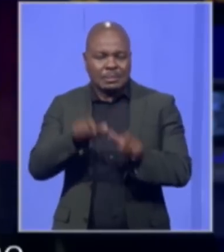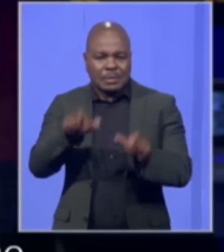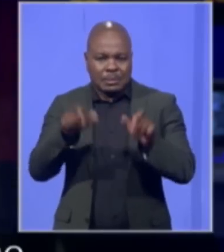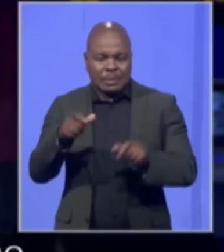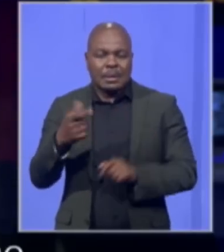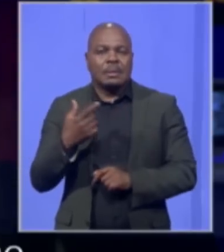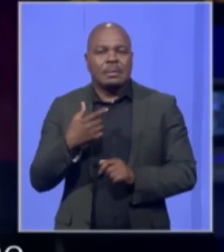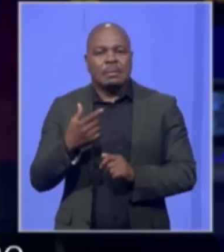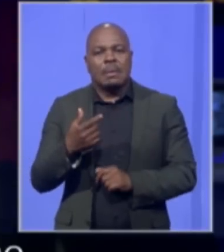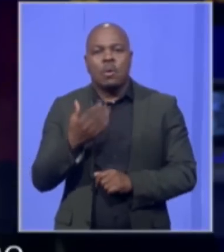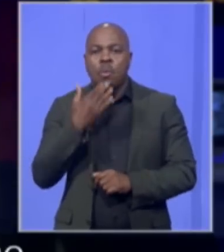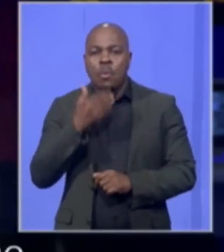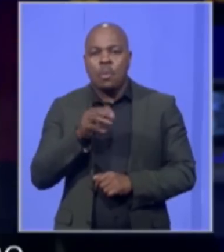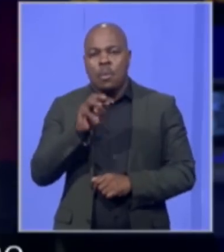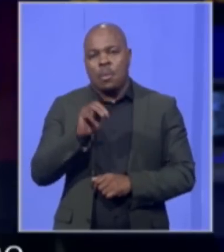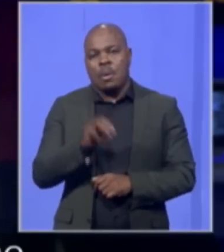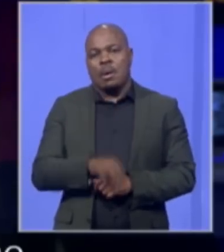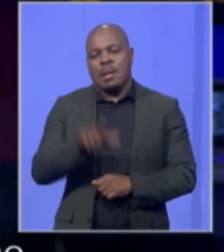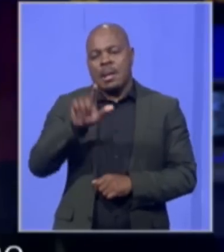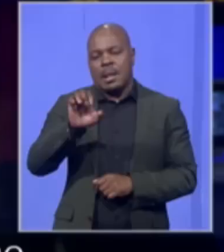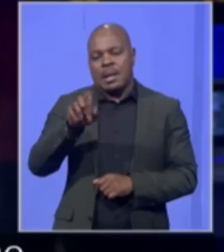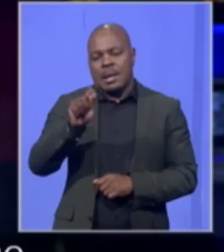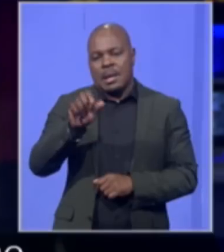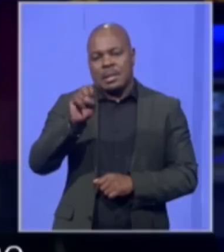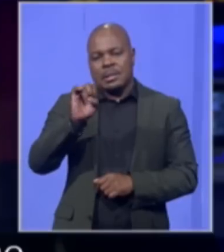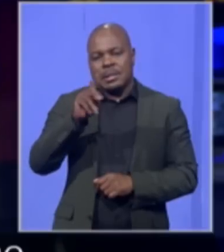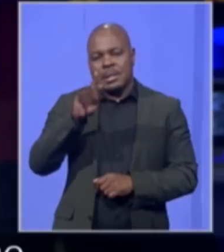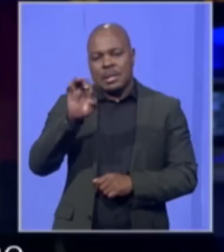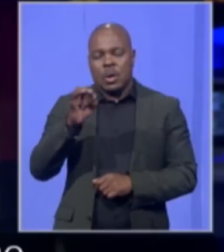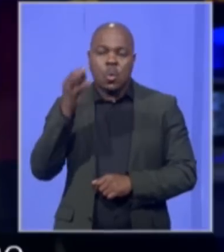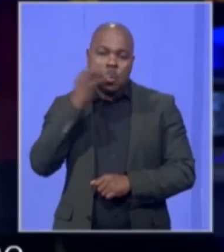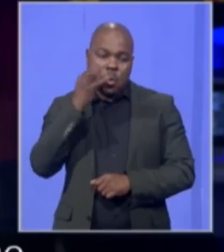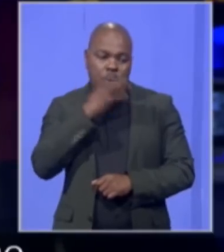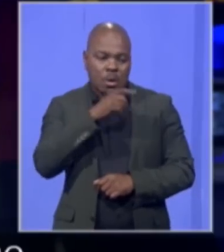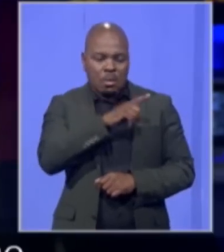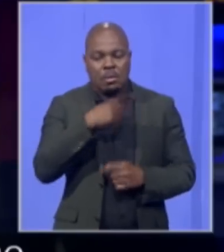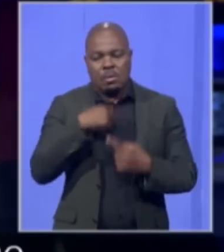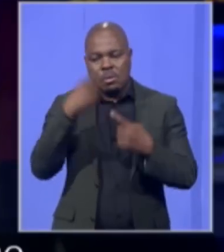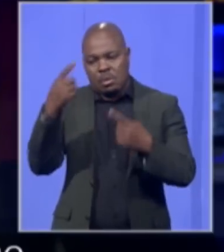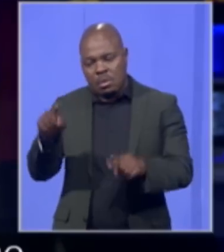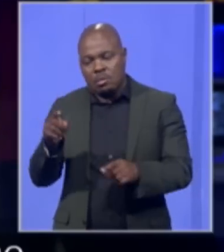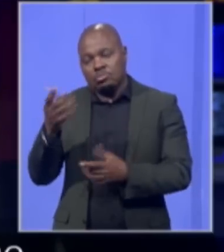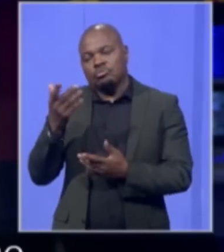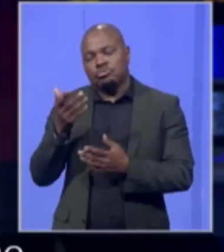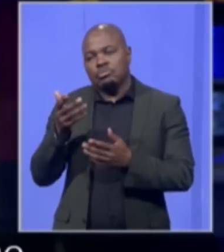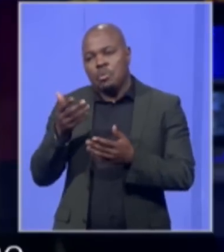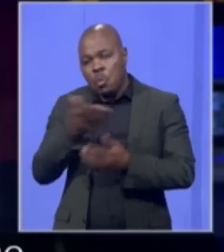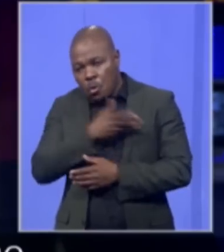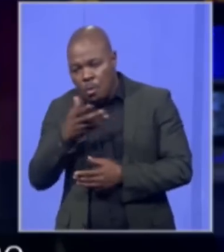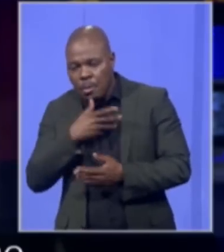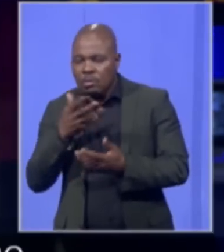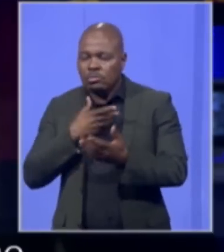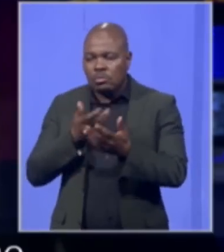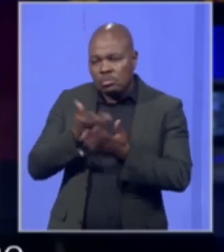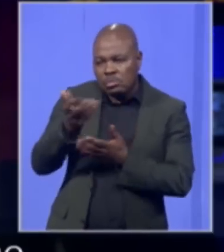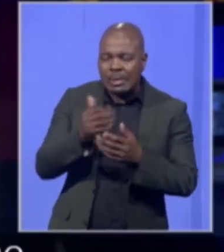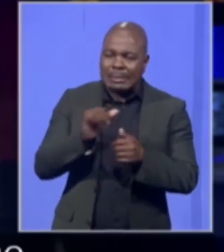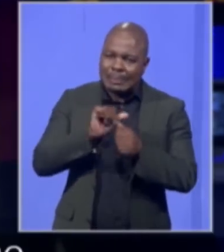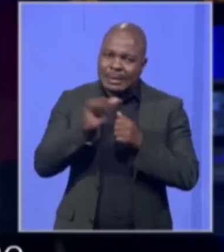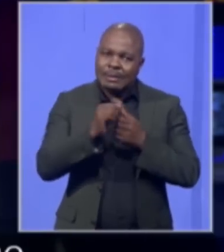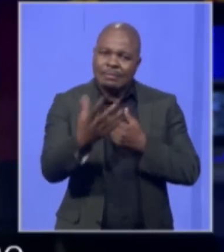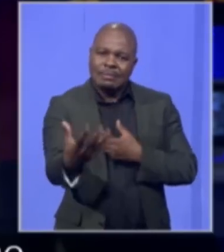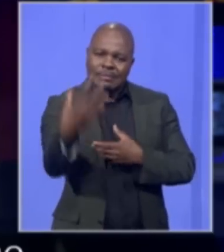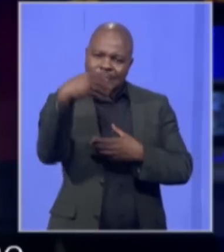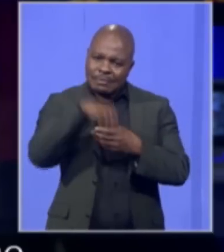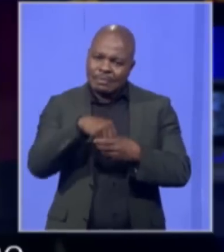ka boqhwala Mapaseka Steve Letsike o re o gakotse letsholo la ho kgothaletsa basadi ho ikagela ka